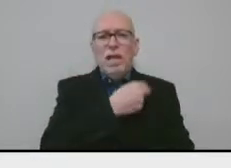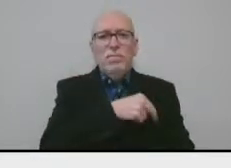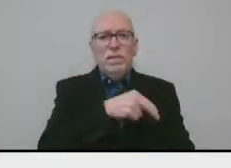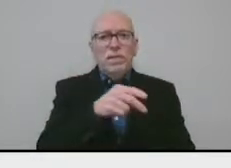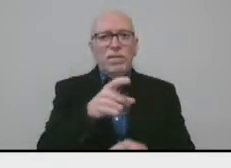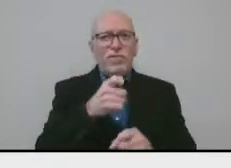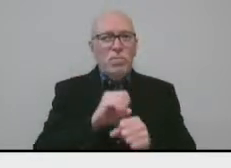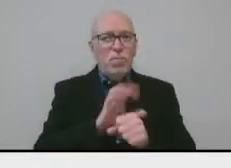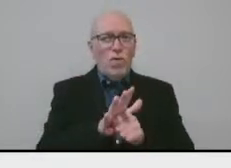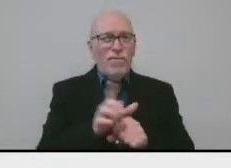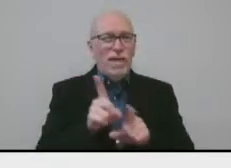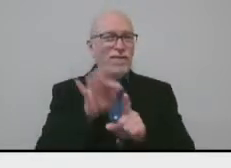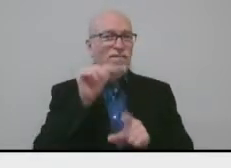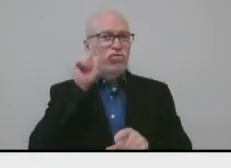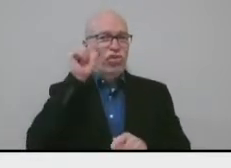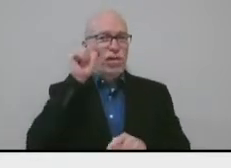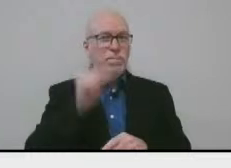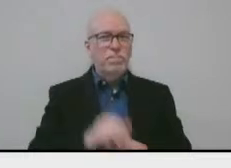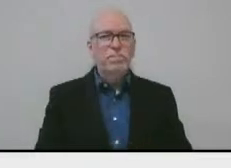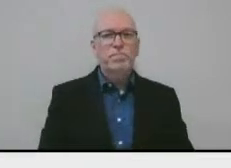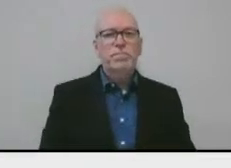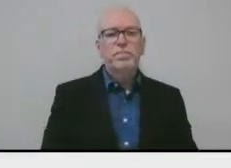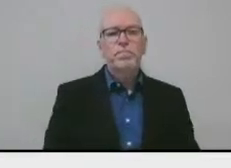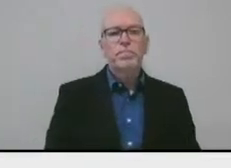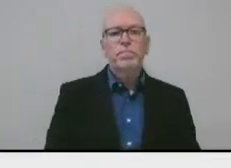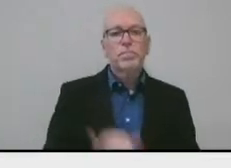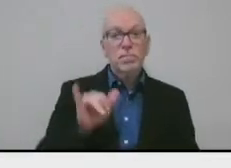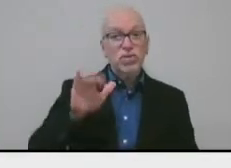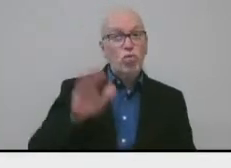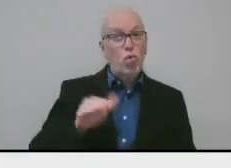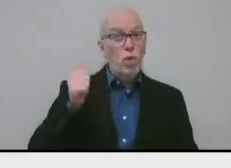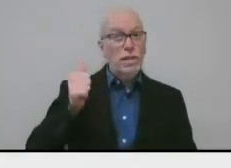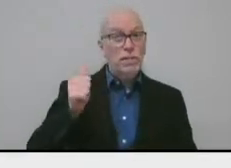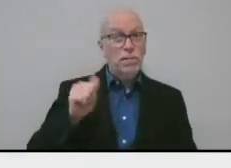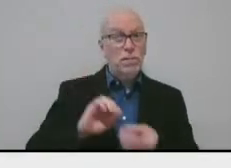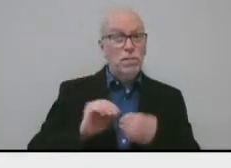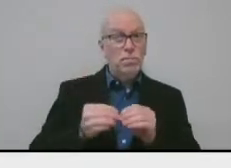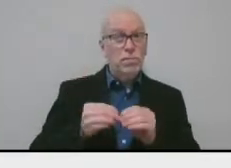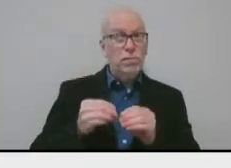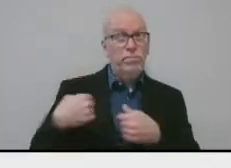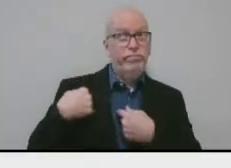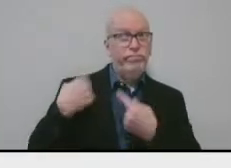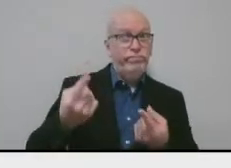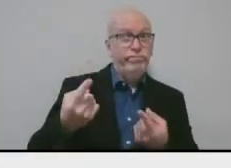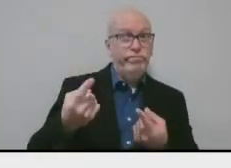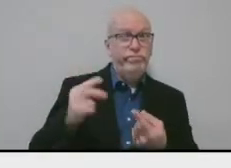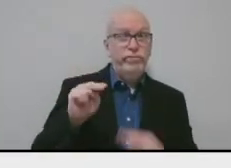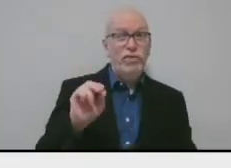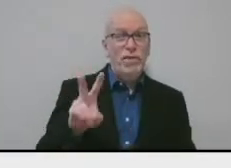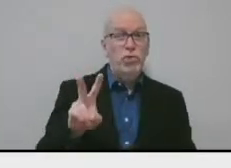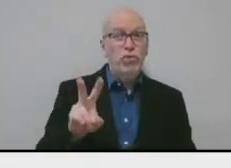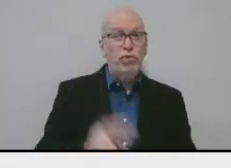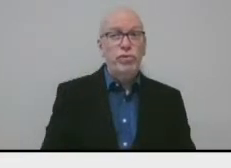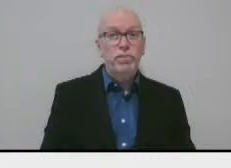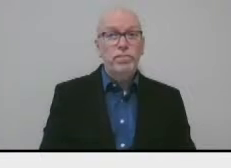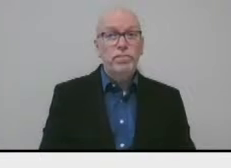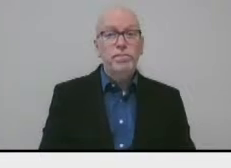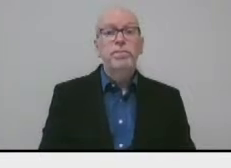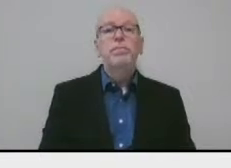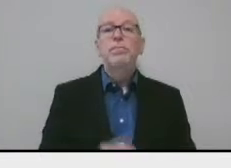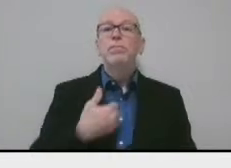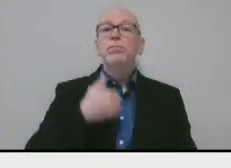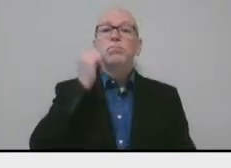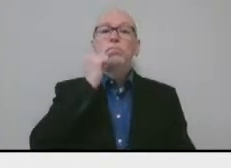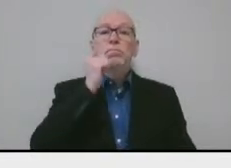COVID as of yesterday. That is the lowest number that we have seen since early November. Our daily admissions have